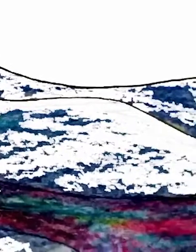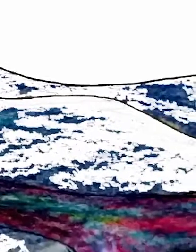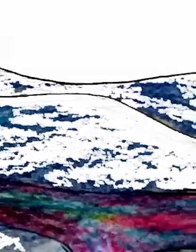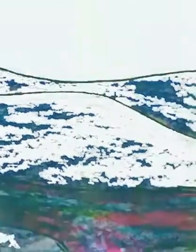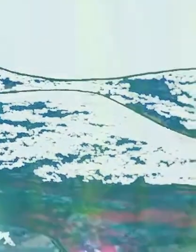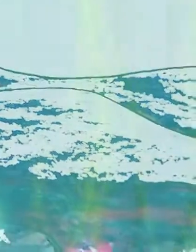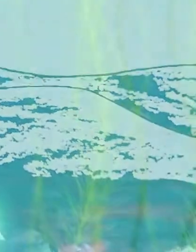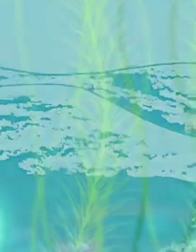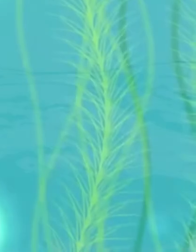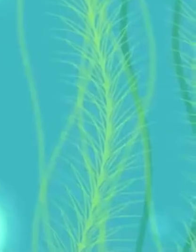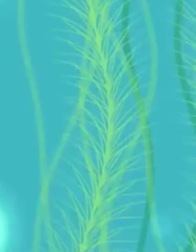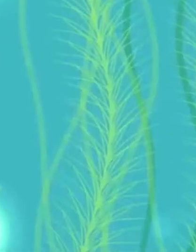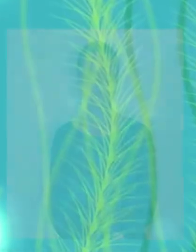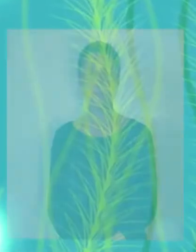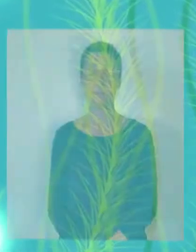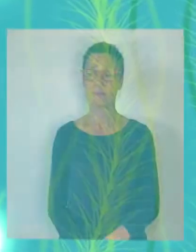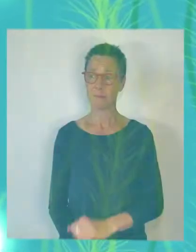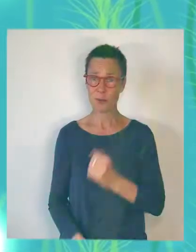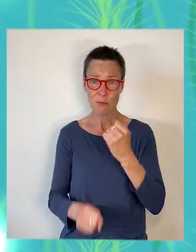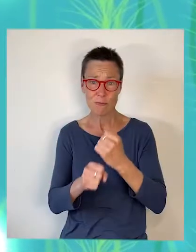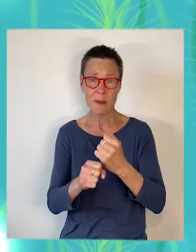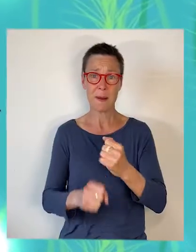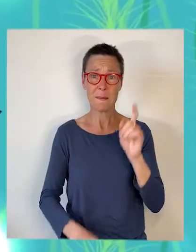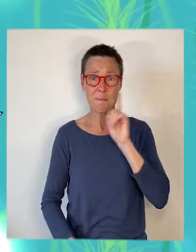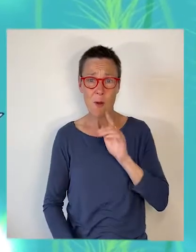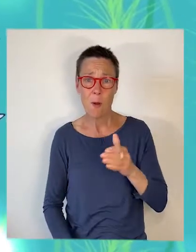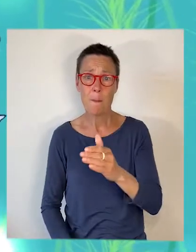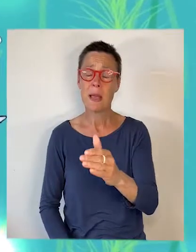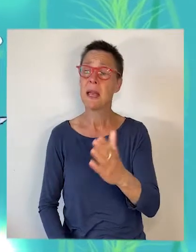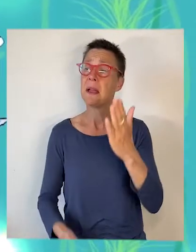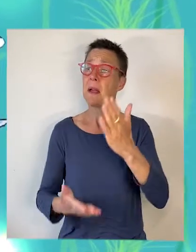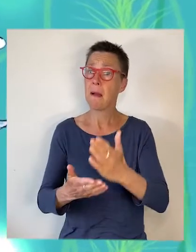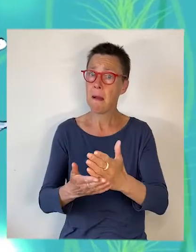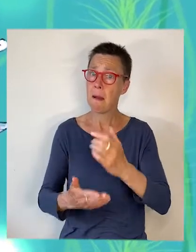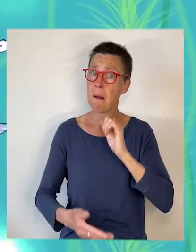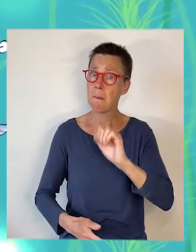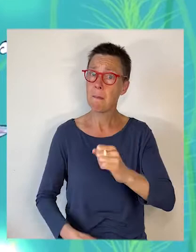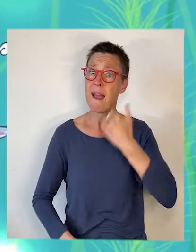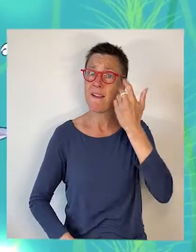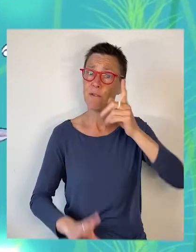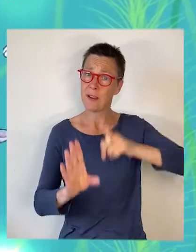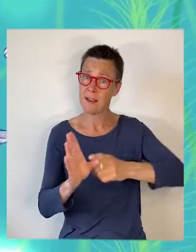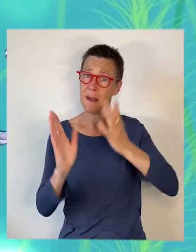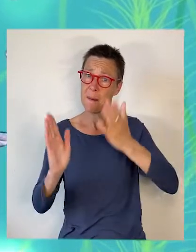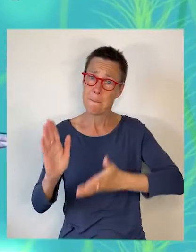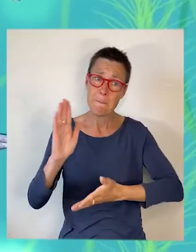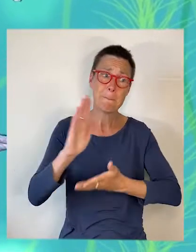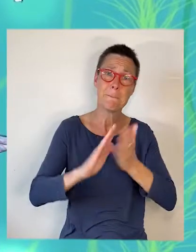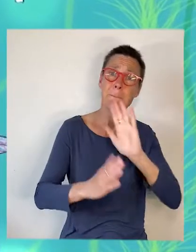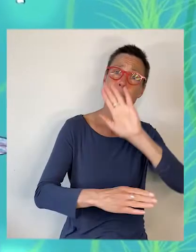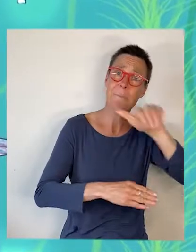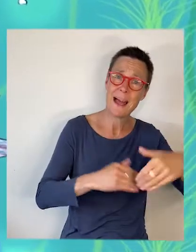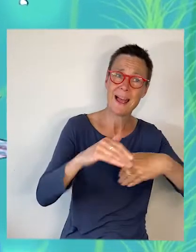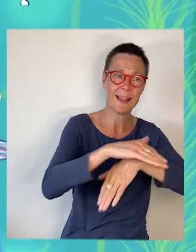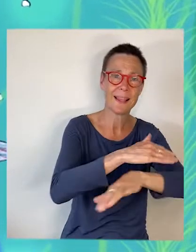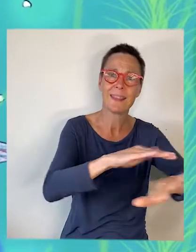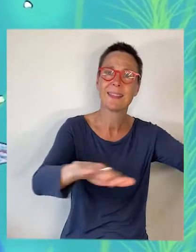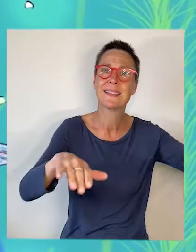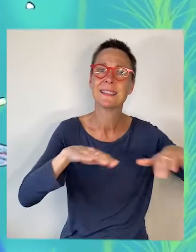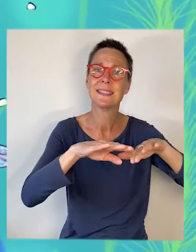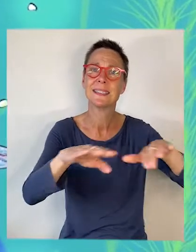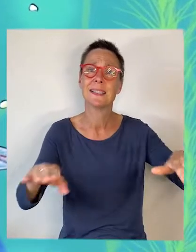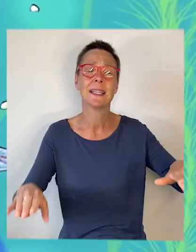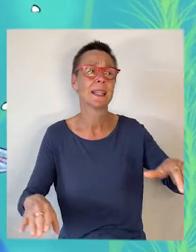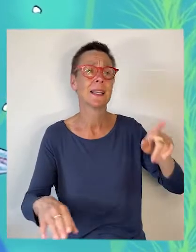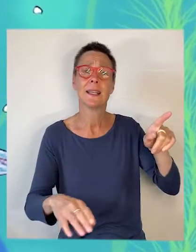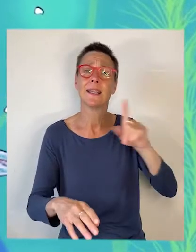So a mermaid was she, and apparently every year she returned to the open sea, for